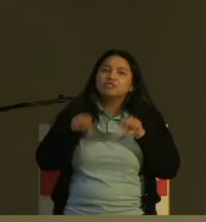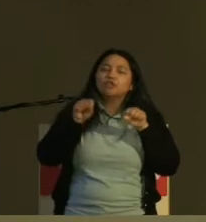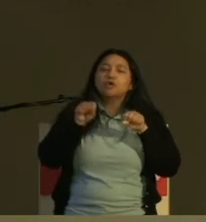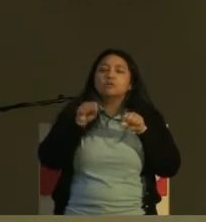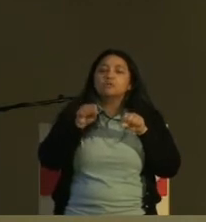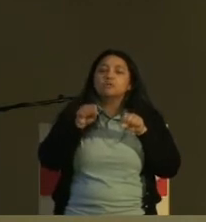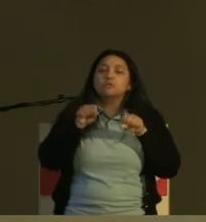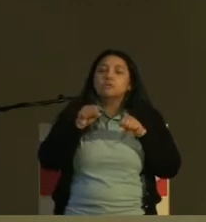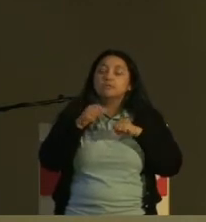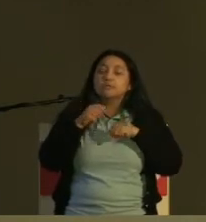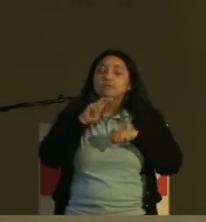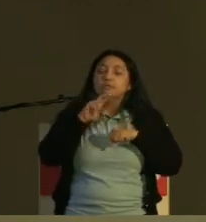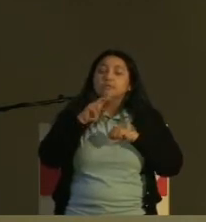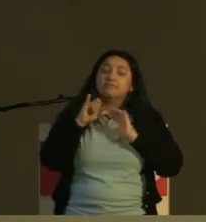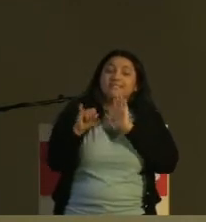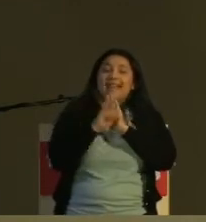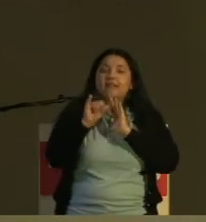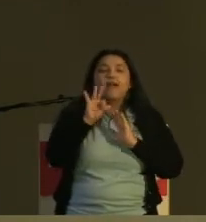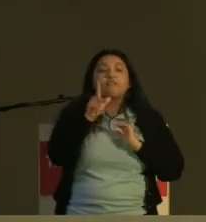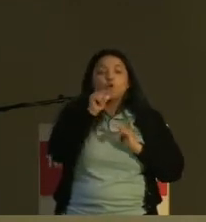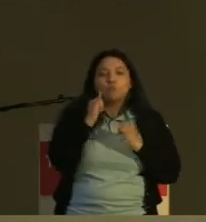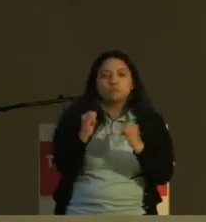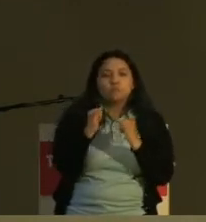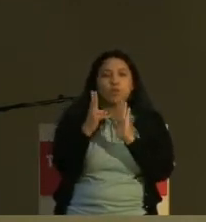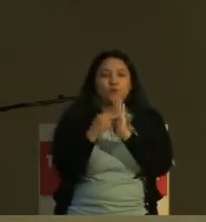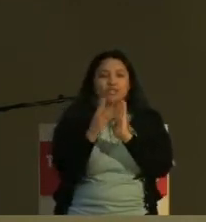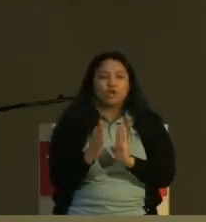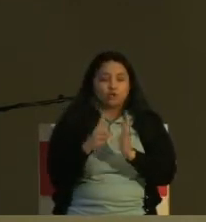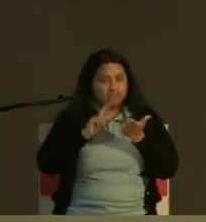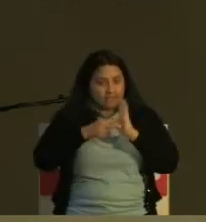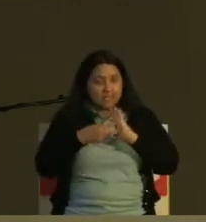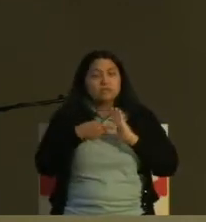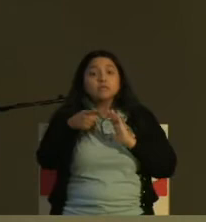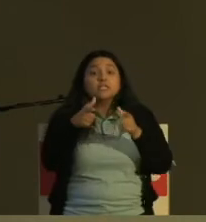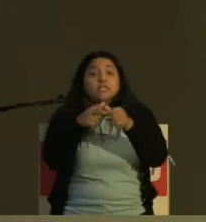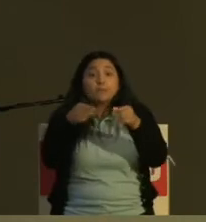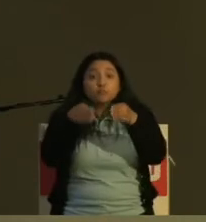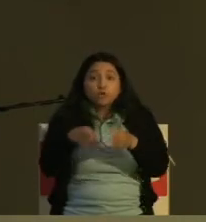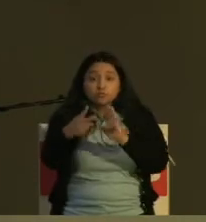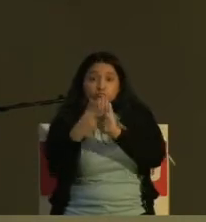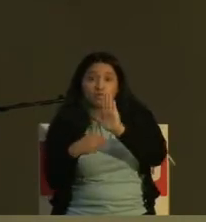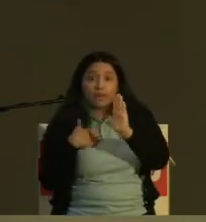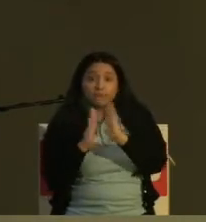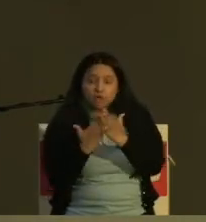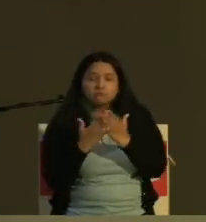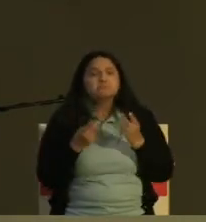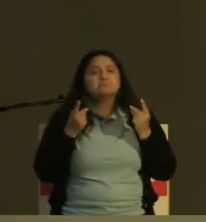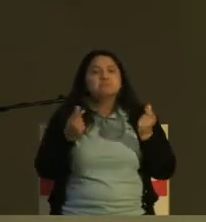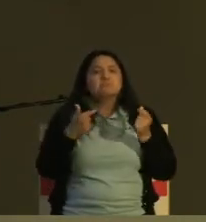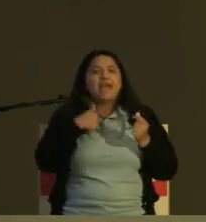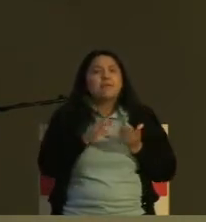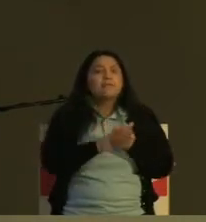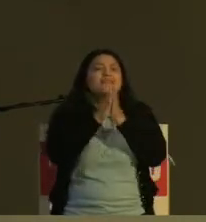my reader, which means that when a Japanese reader reads my books, I immediately become